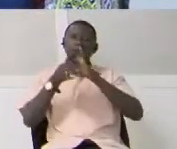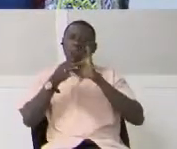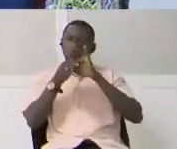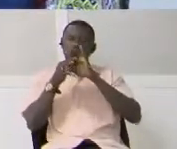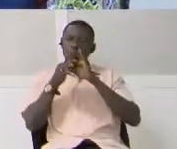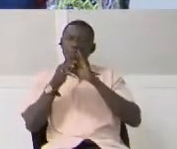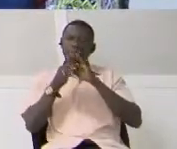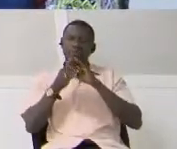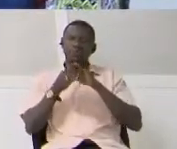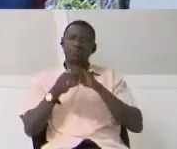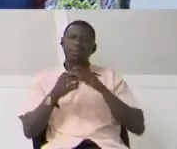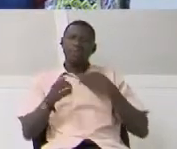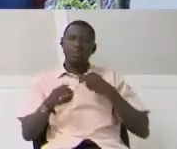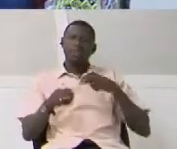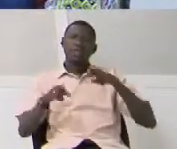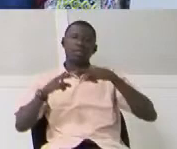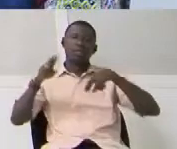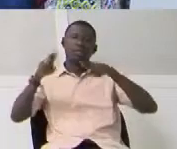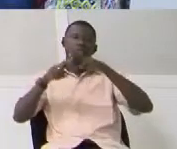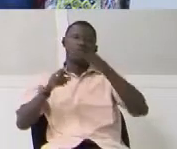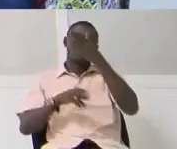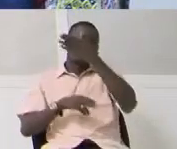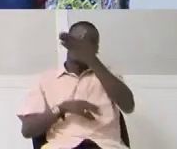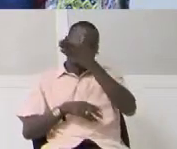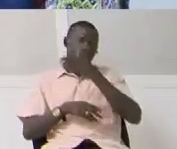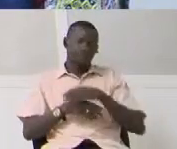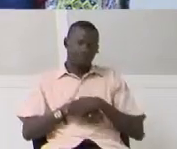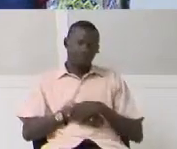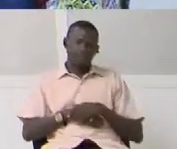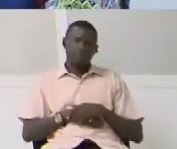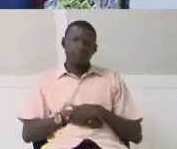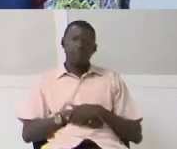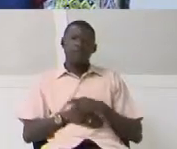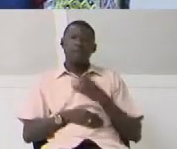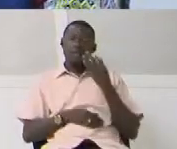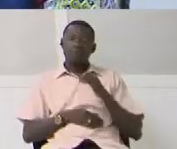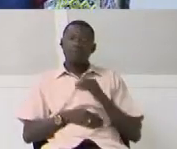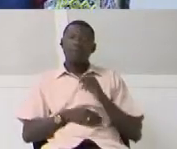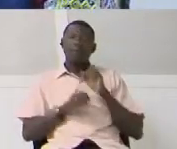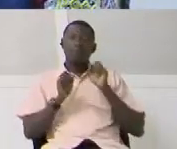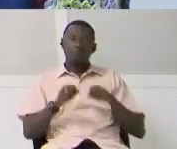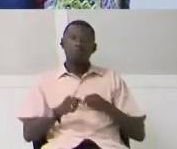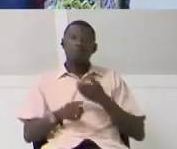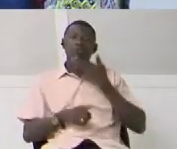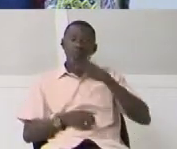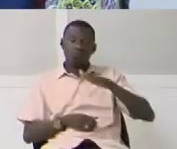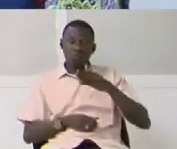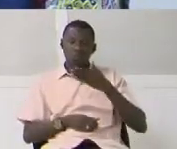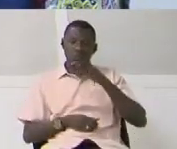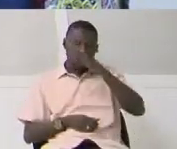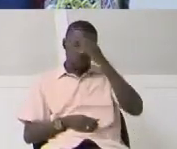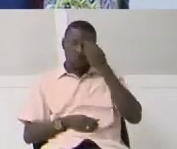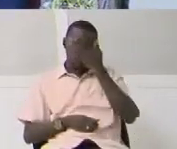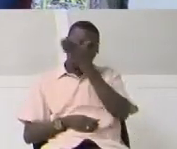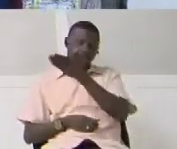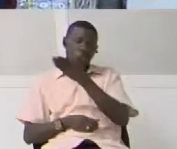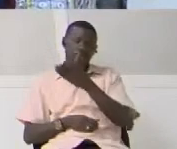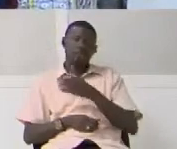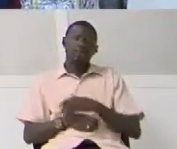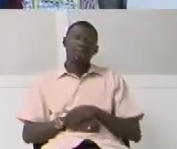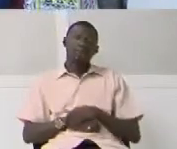factory. Same region before. In their region. So that the youth that are